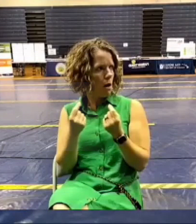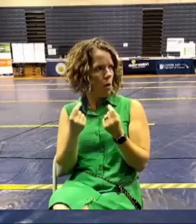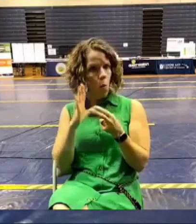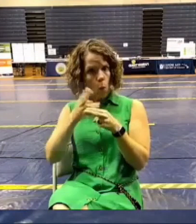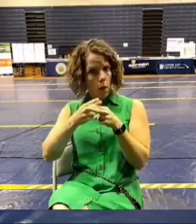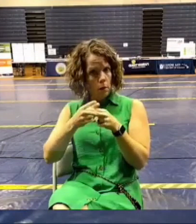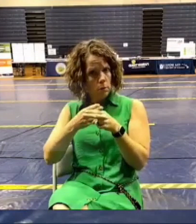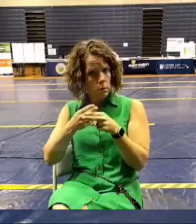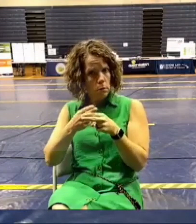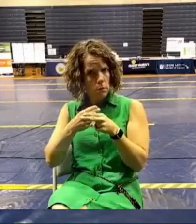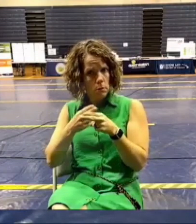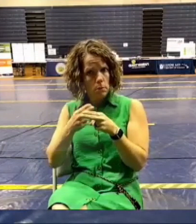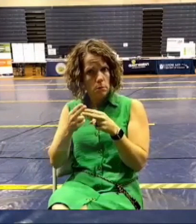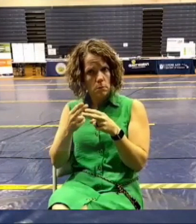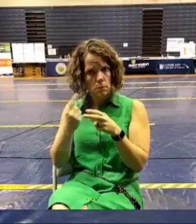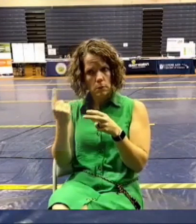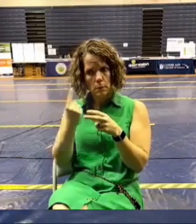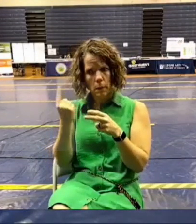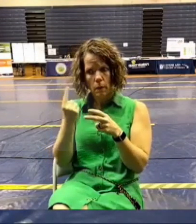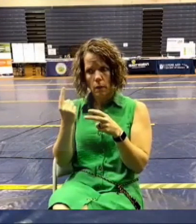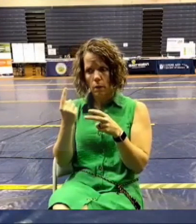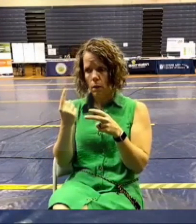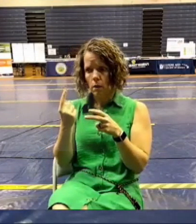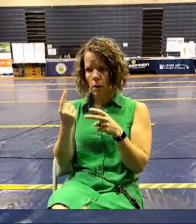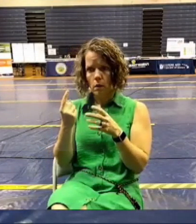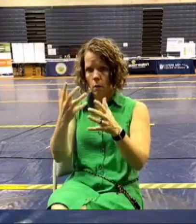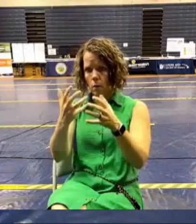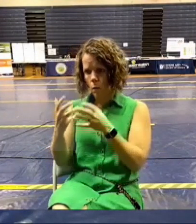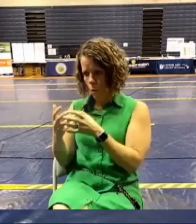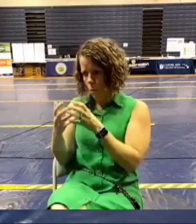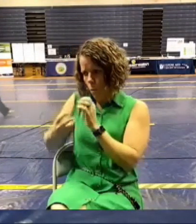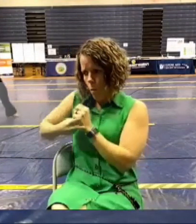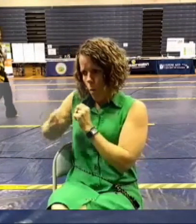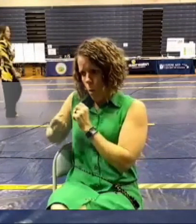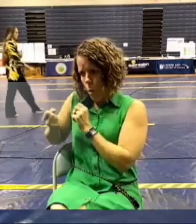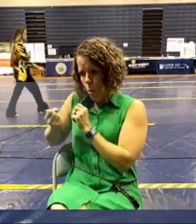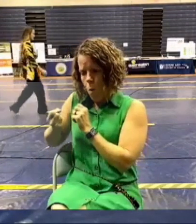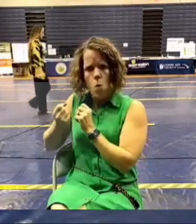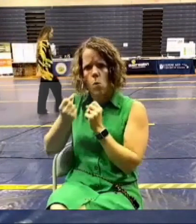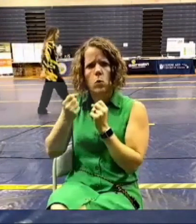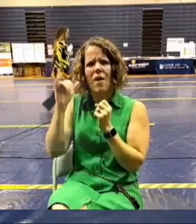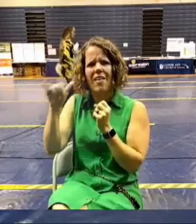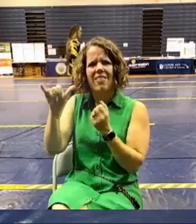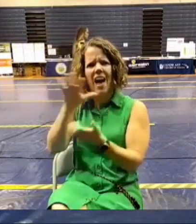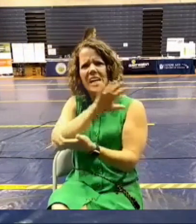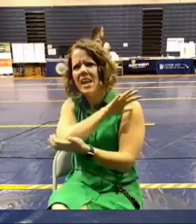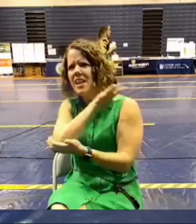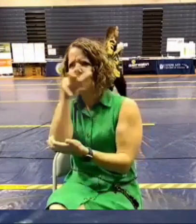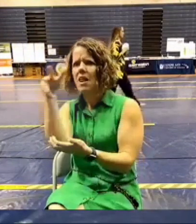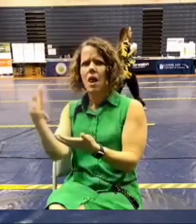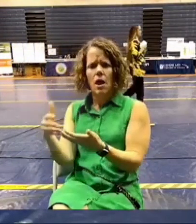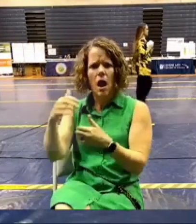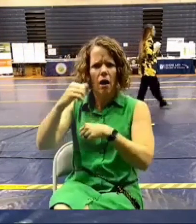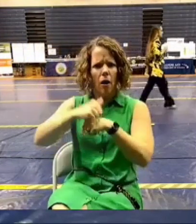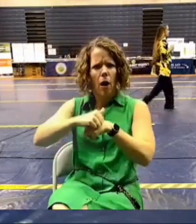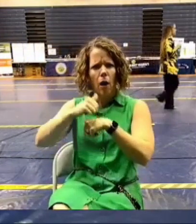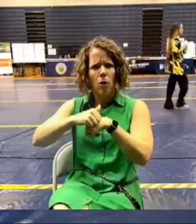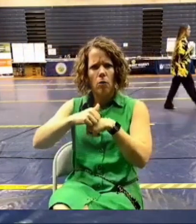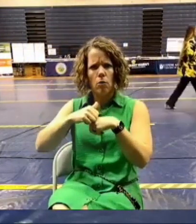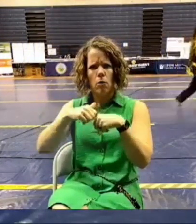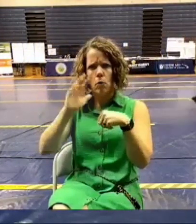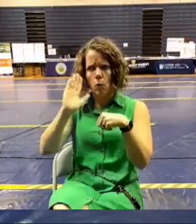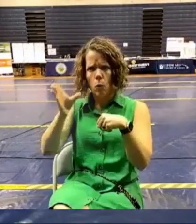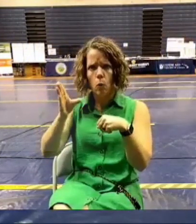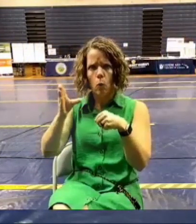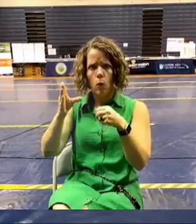those products? Are we just going to be filling the dump and then having to move these tons and tons and tons of concrete